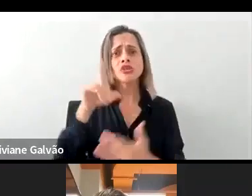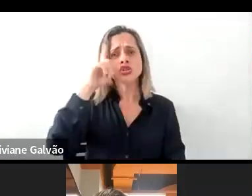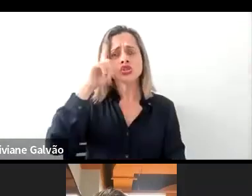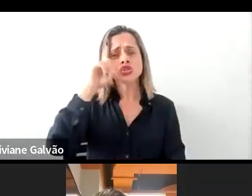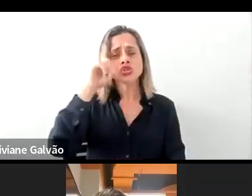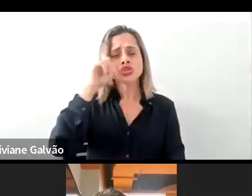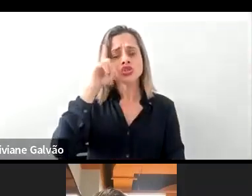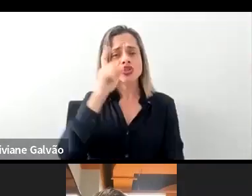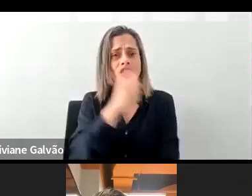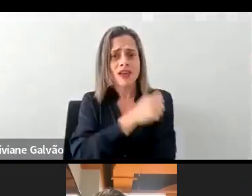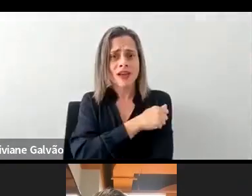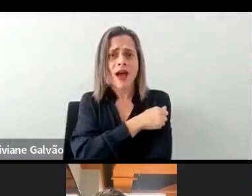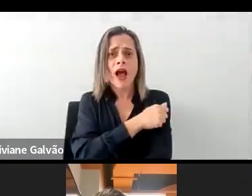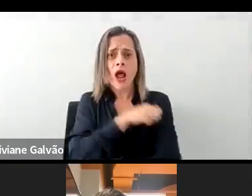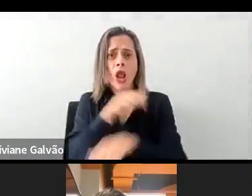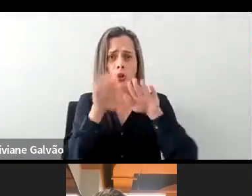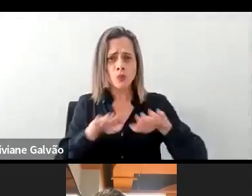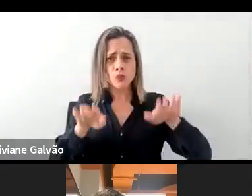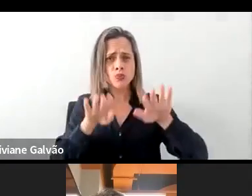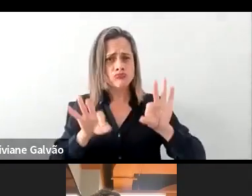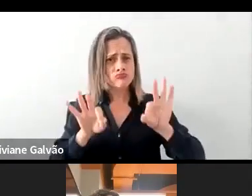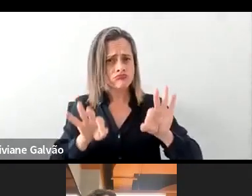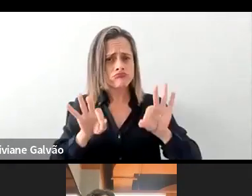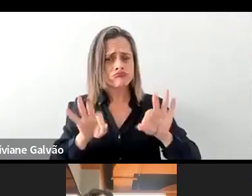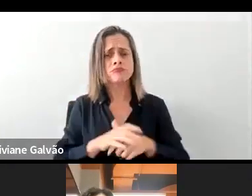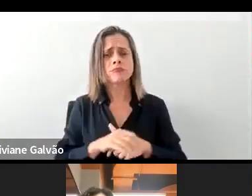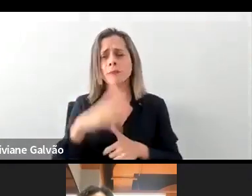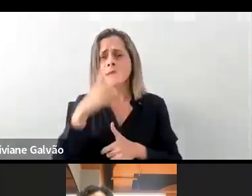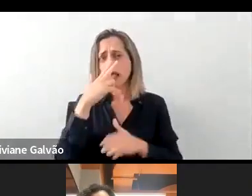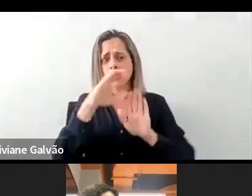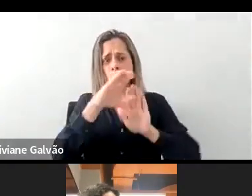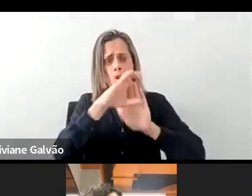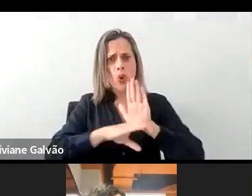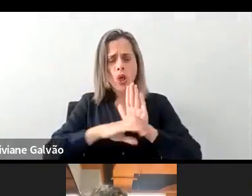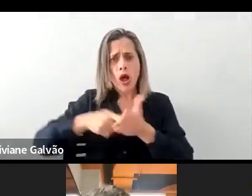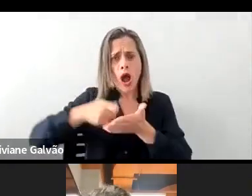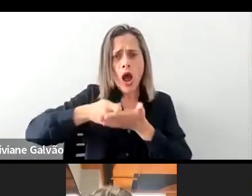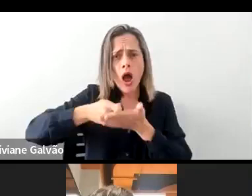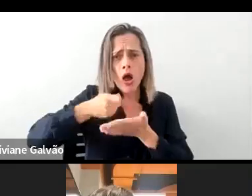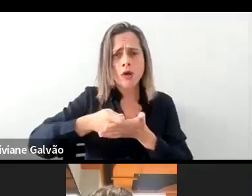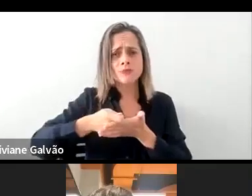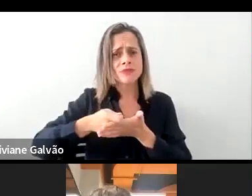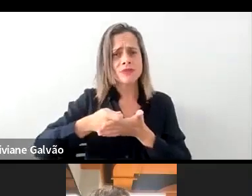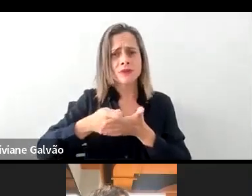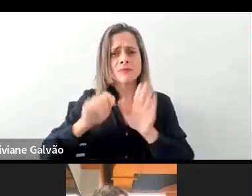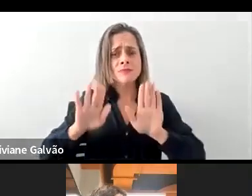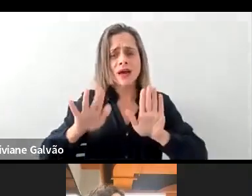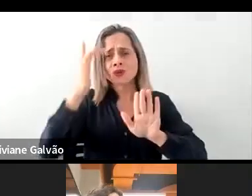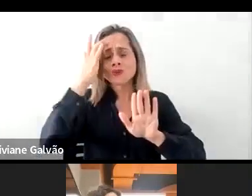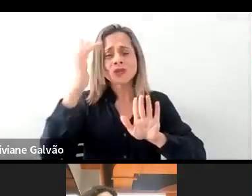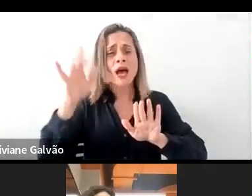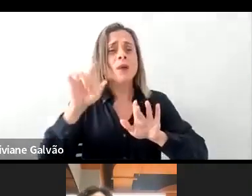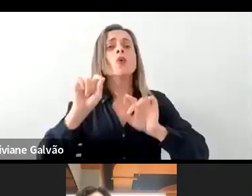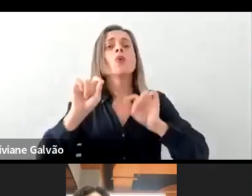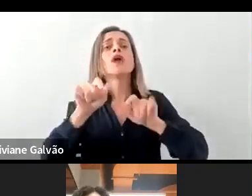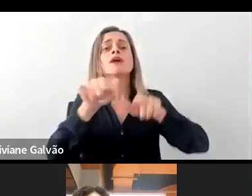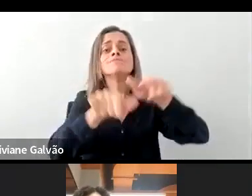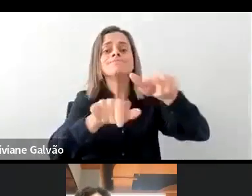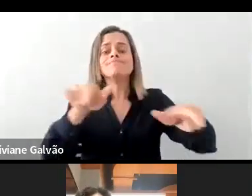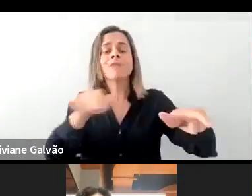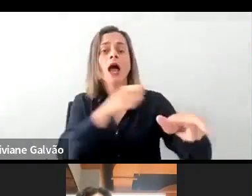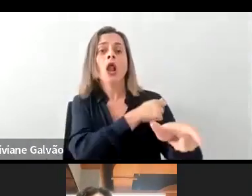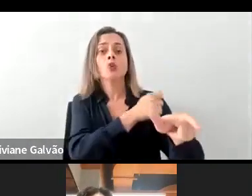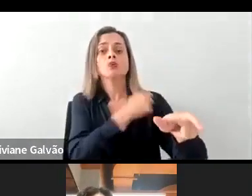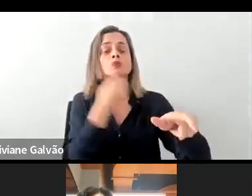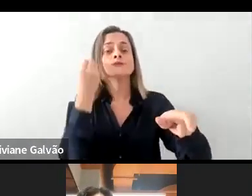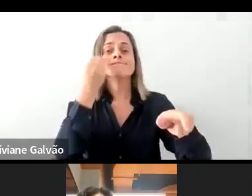you impose the books, and you don't know the reality of the students, and not even the teachers, and not even the